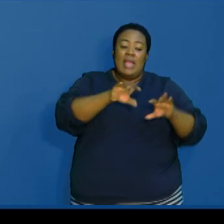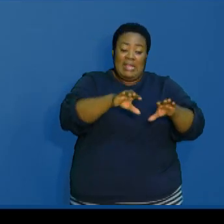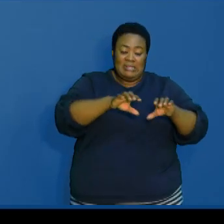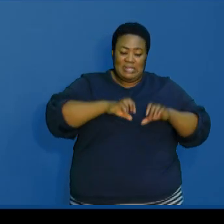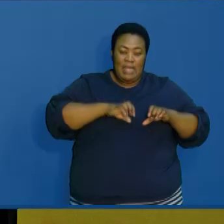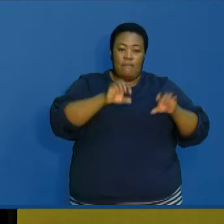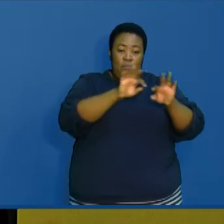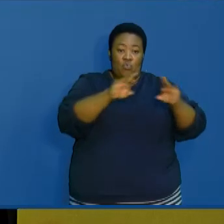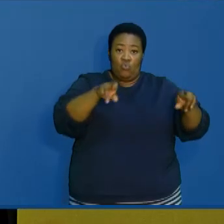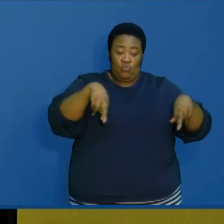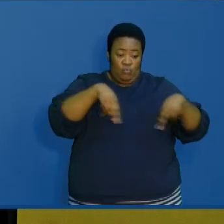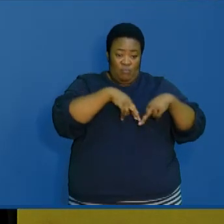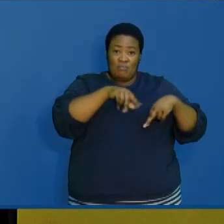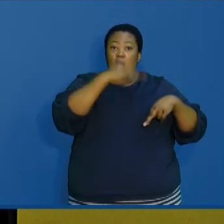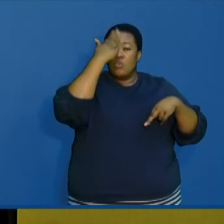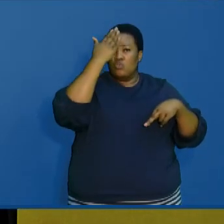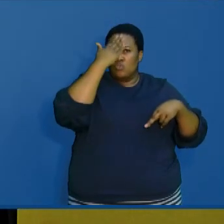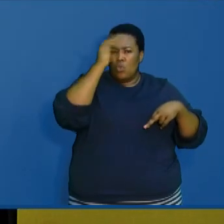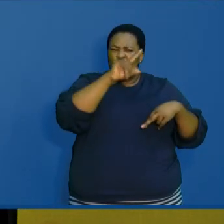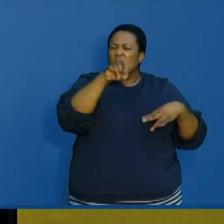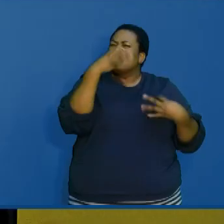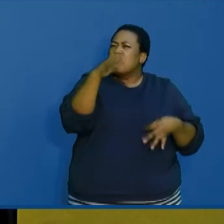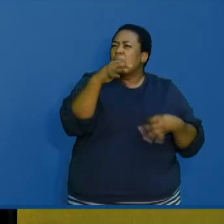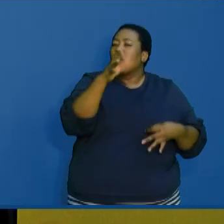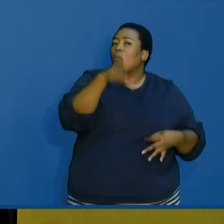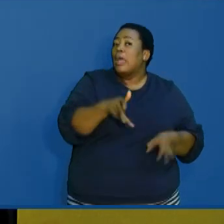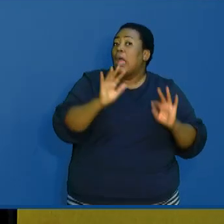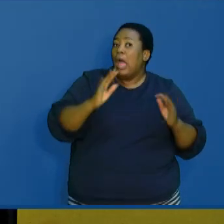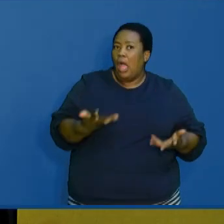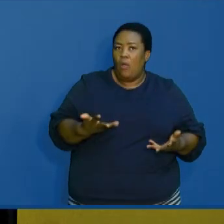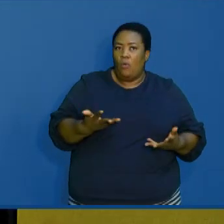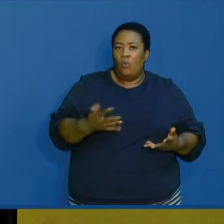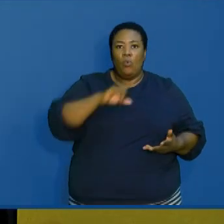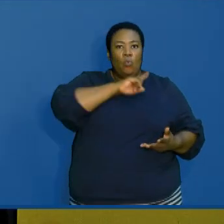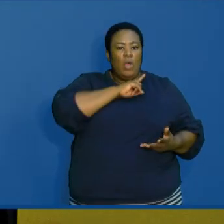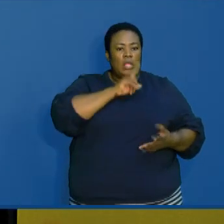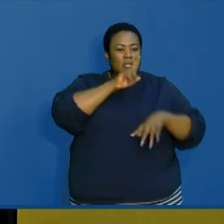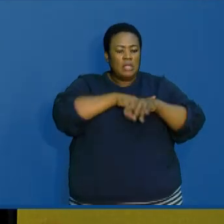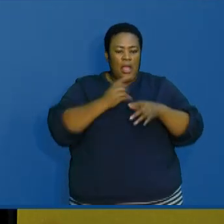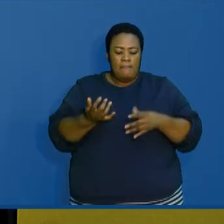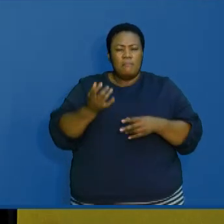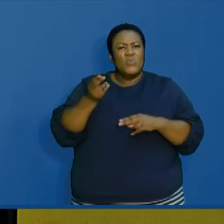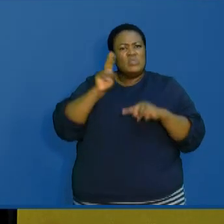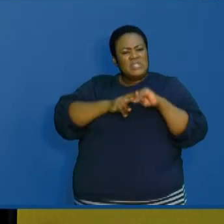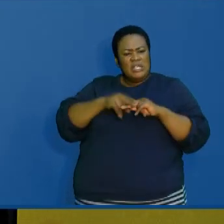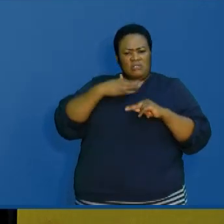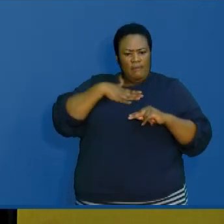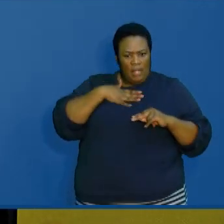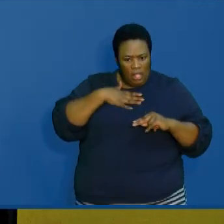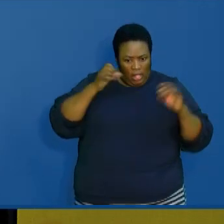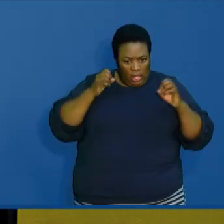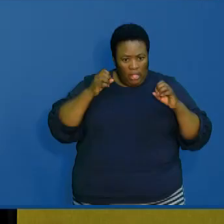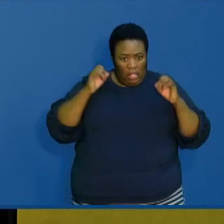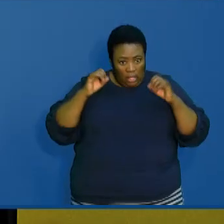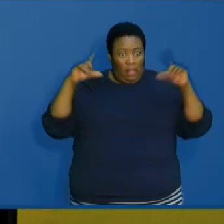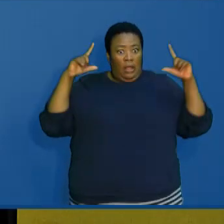room, knowing what the paper looks like so that you are not stunned when you see it. A lot of learners, like when they